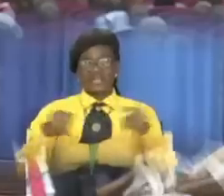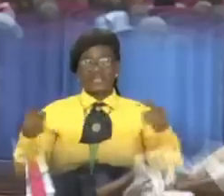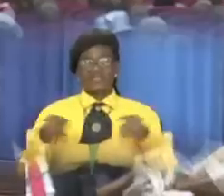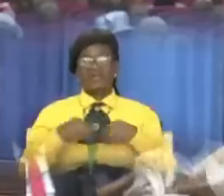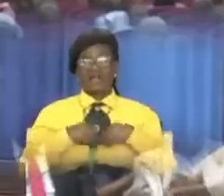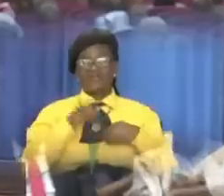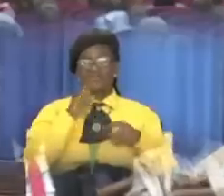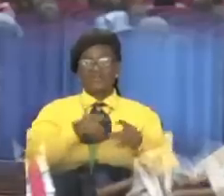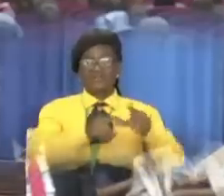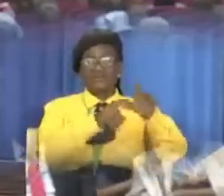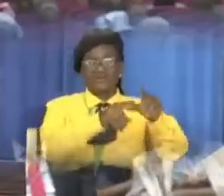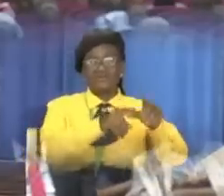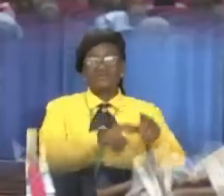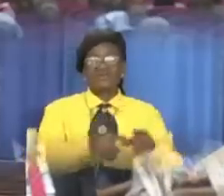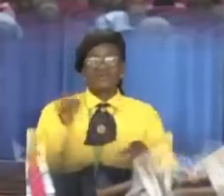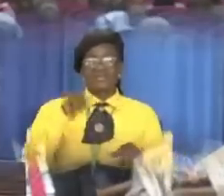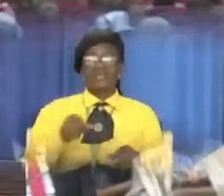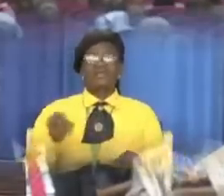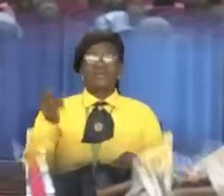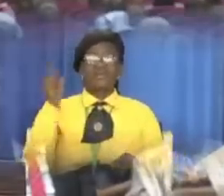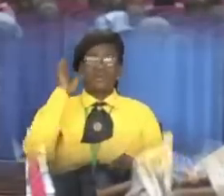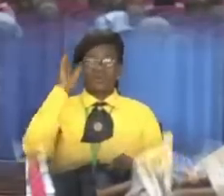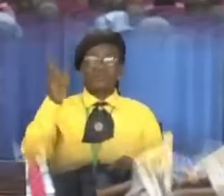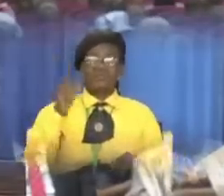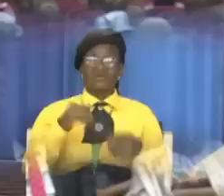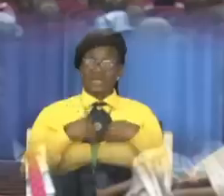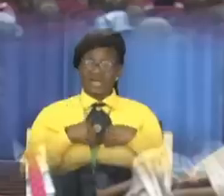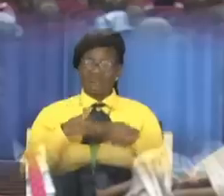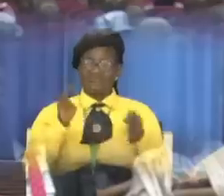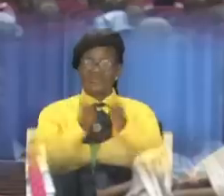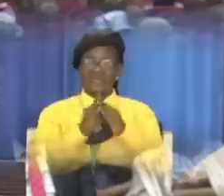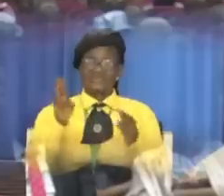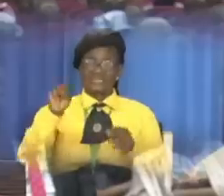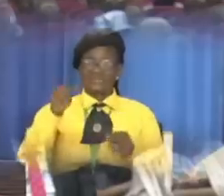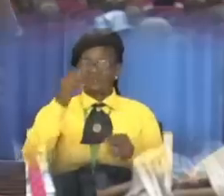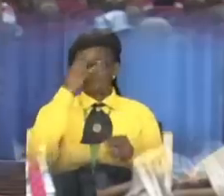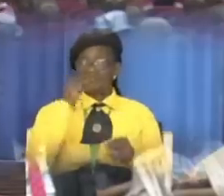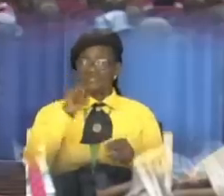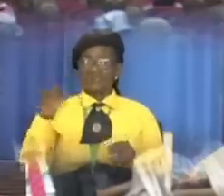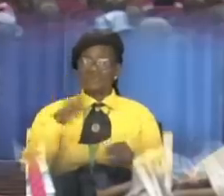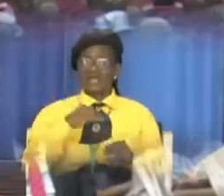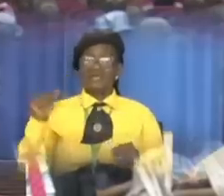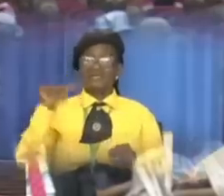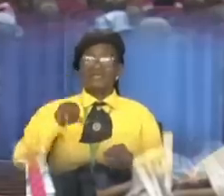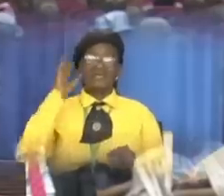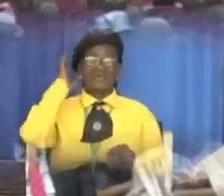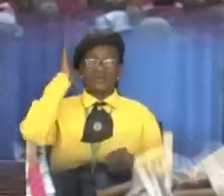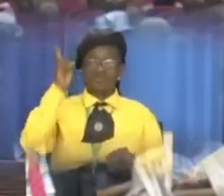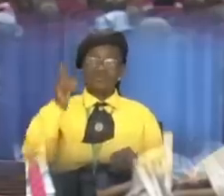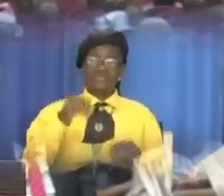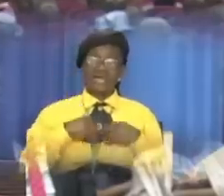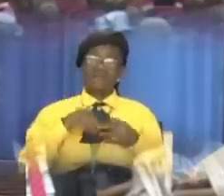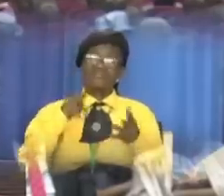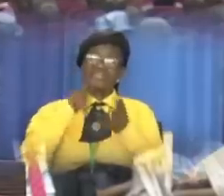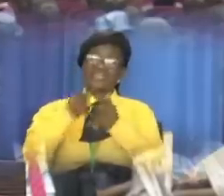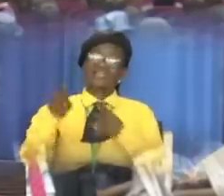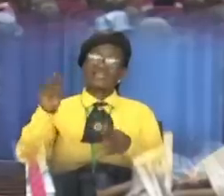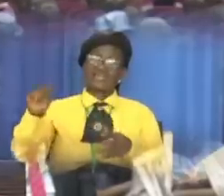They would have met him sleeping and they would have killed him. But God sent